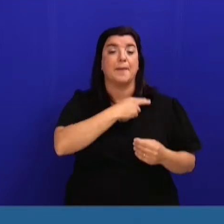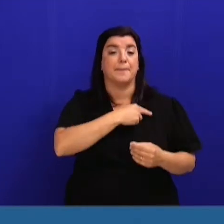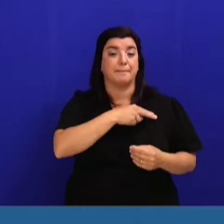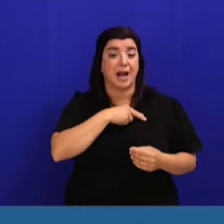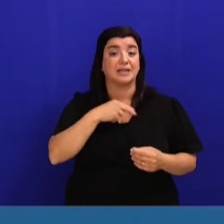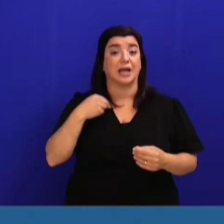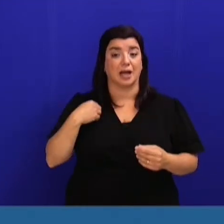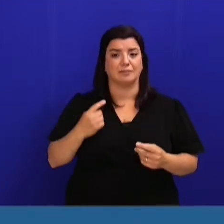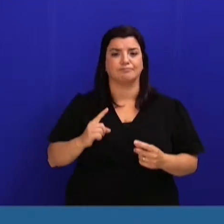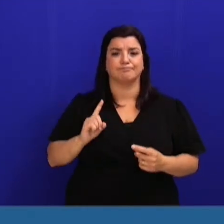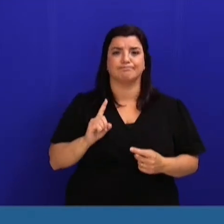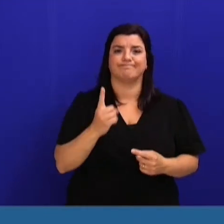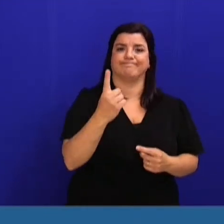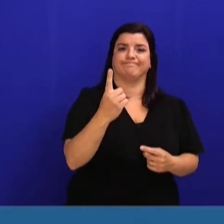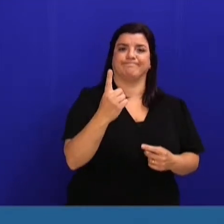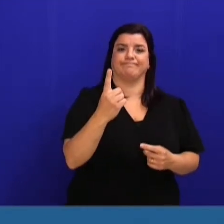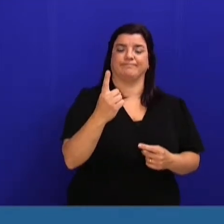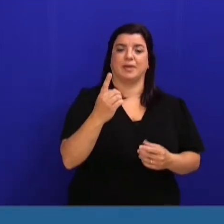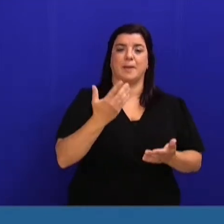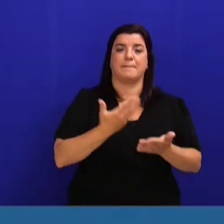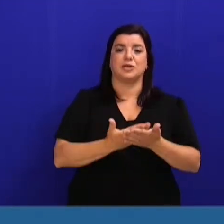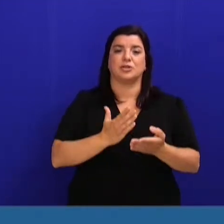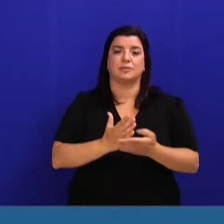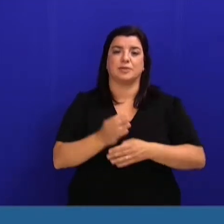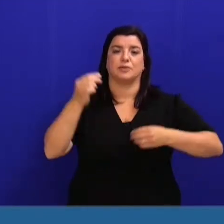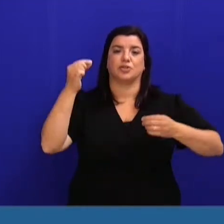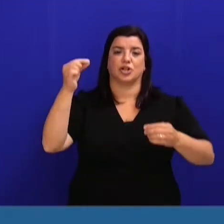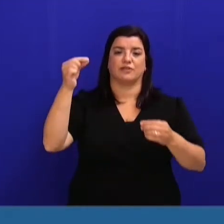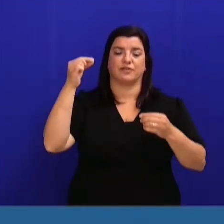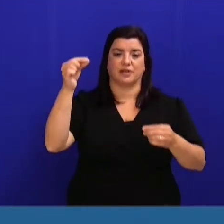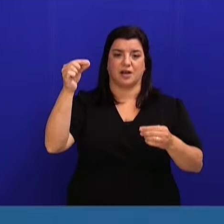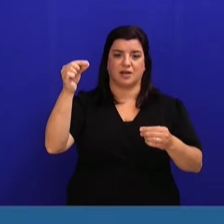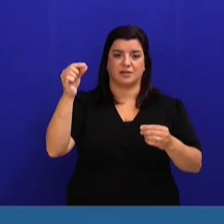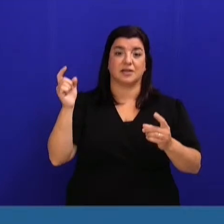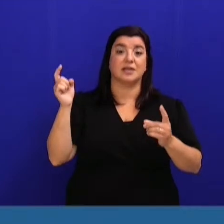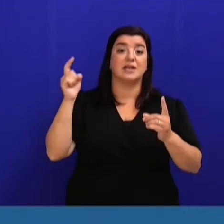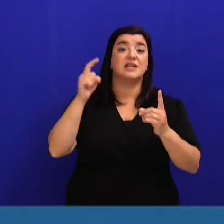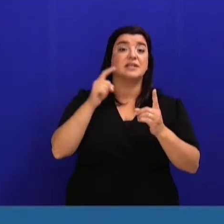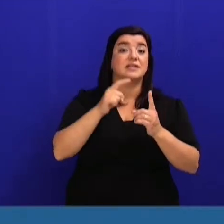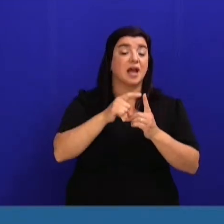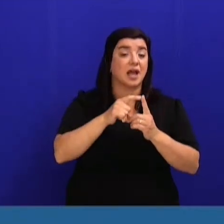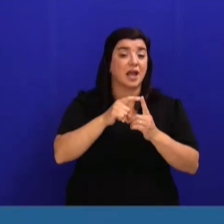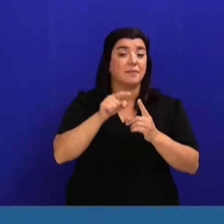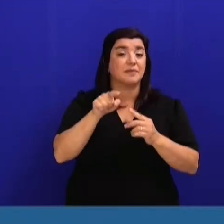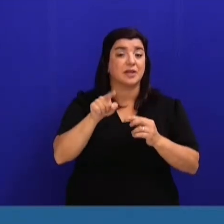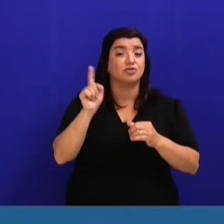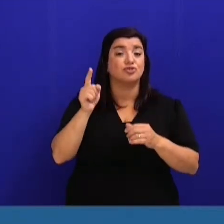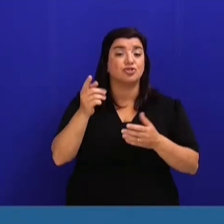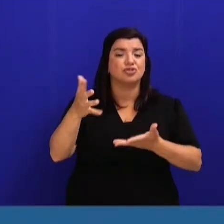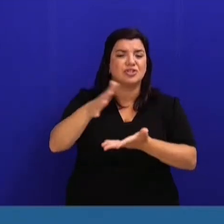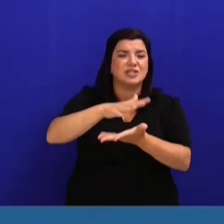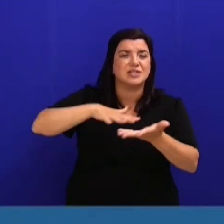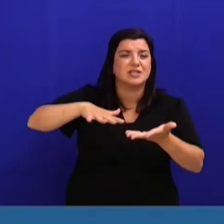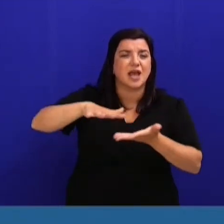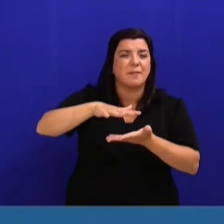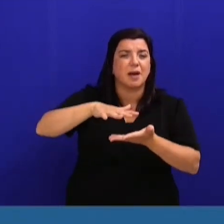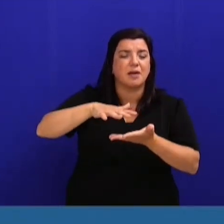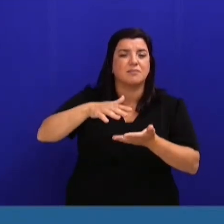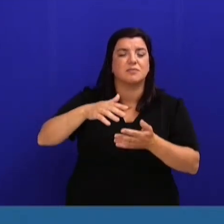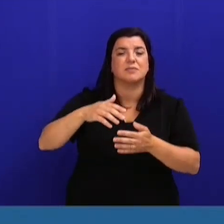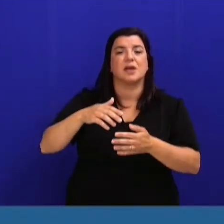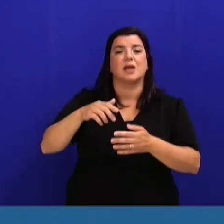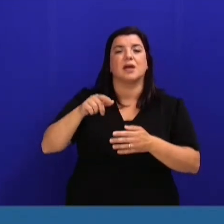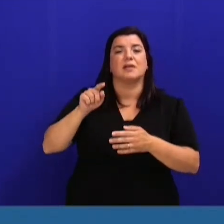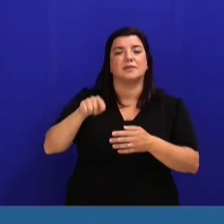minn ta' quddiem biex aħna nkun nistgħu nniedu iċ-ċertifikat sakemm inti jkollok ukoll is-sistema Ewropea biex